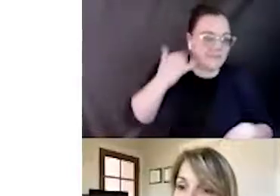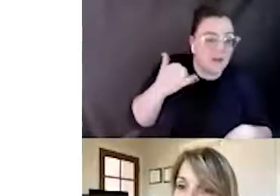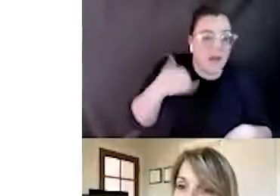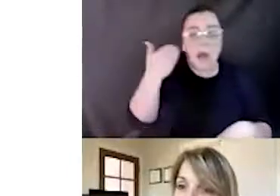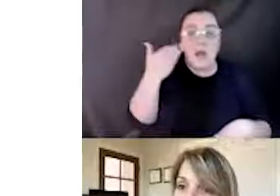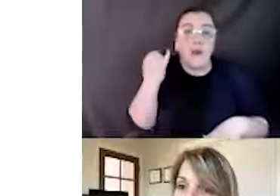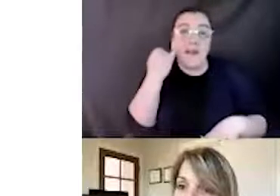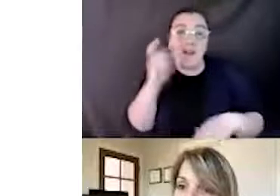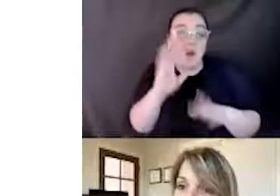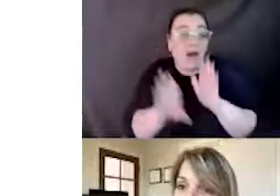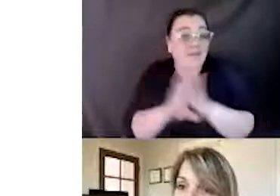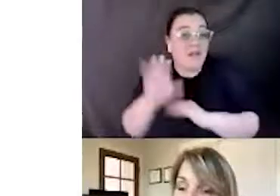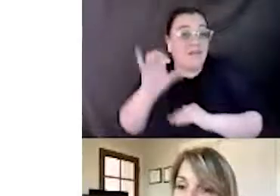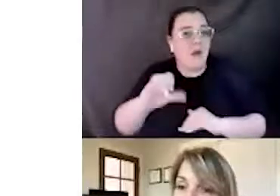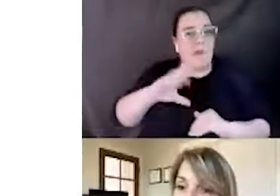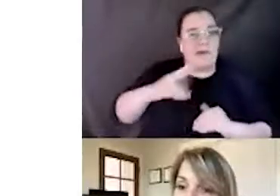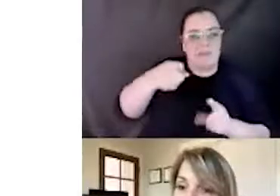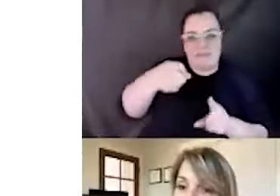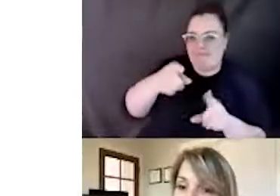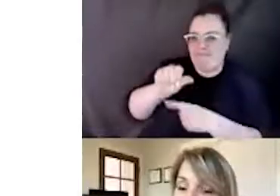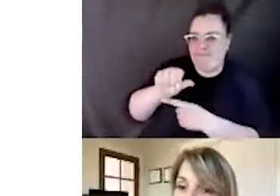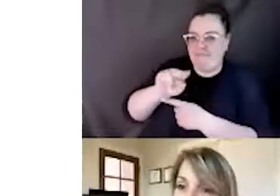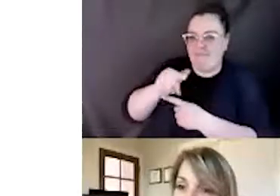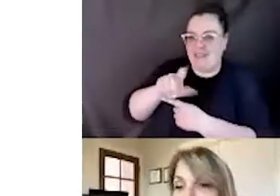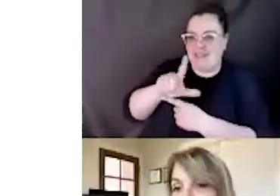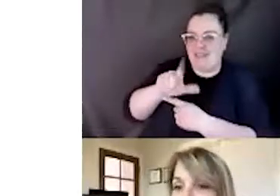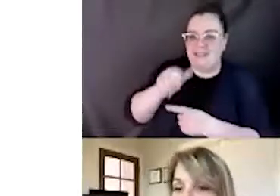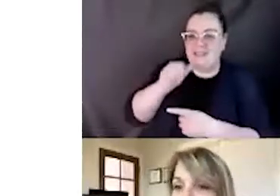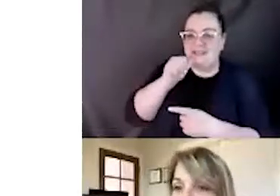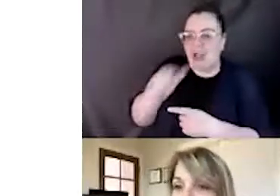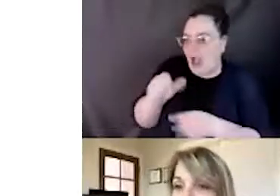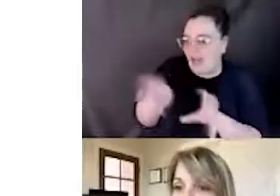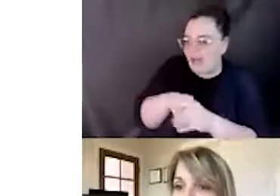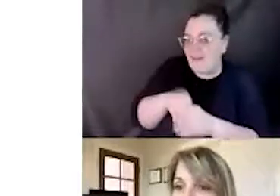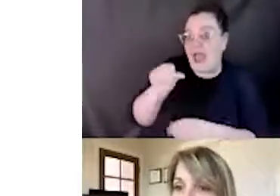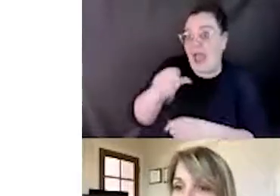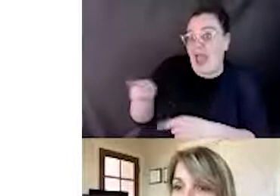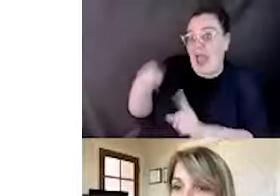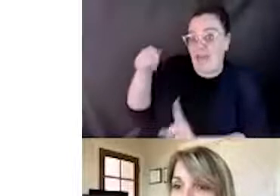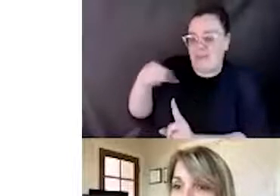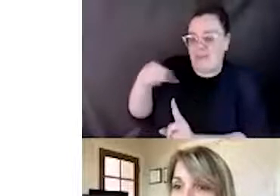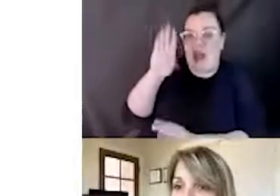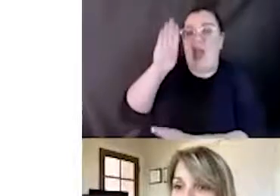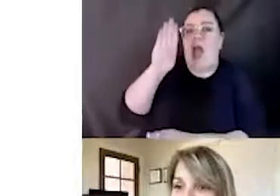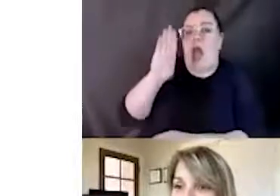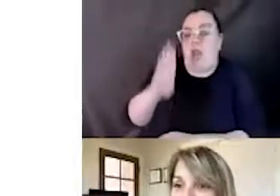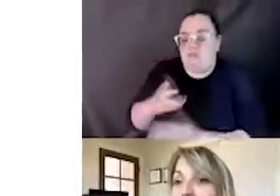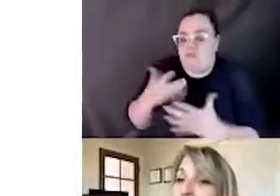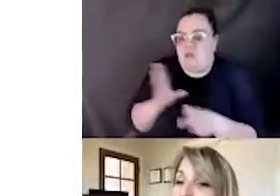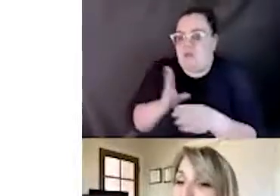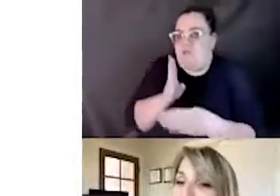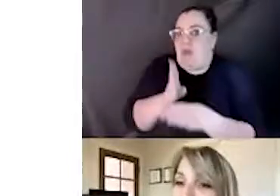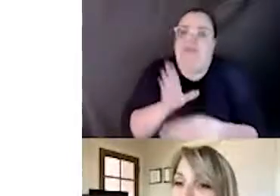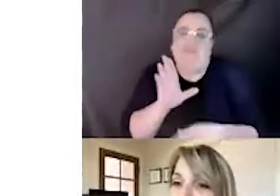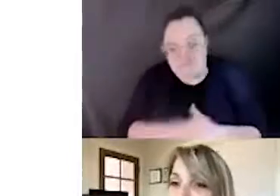there was a way to get that, but you know, when she said she didn't usually wasn't involved with the app itself, I kind of dropped my hand. I didn't want to bother her. Yeah,